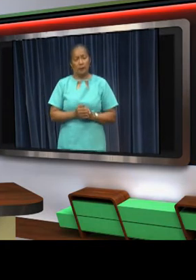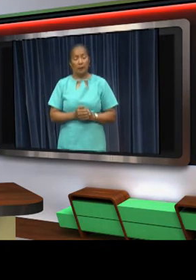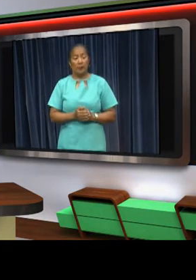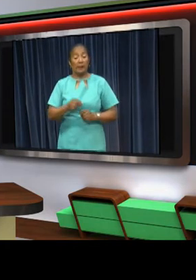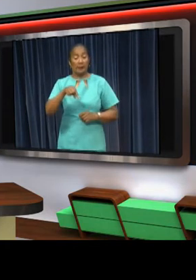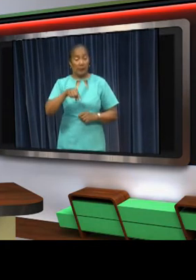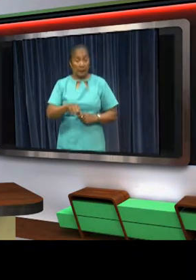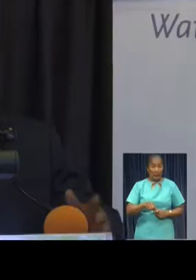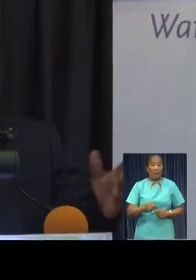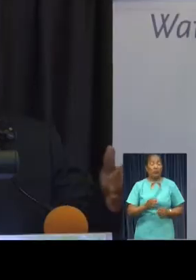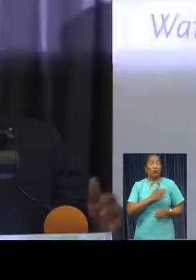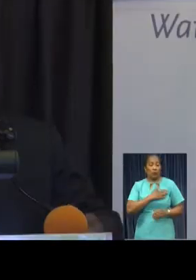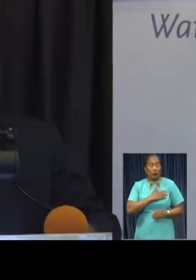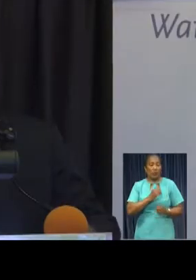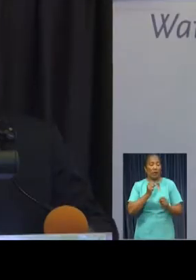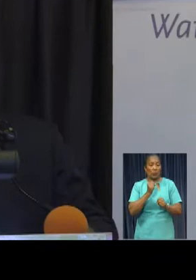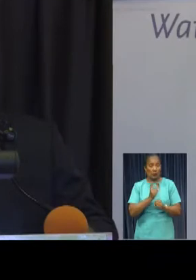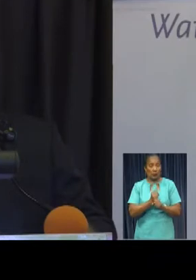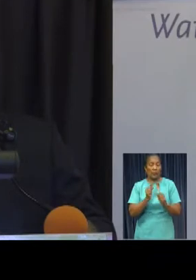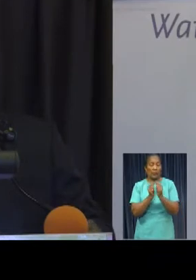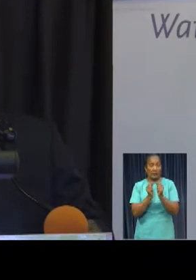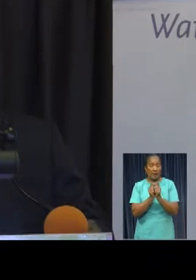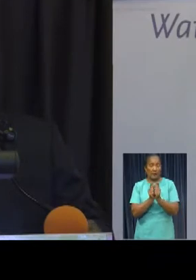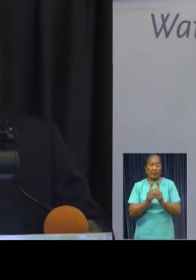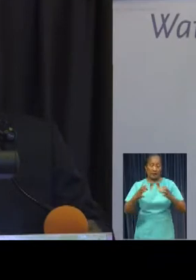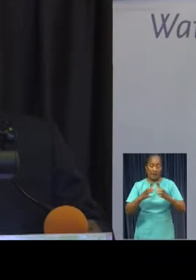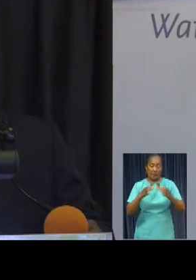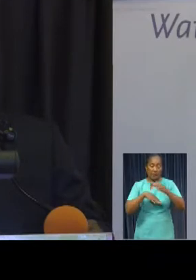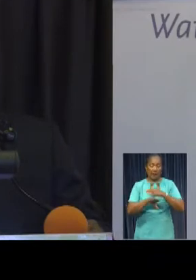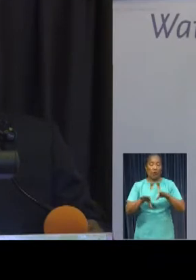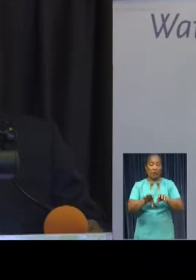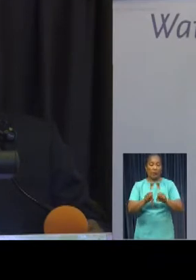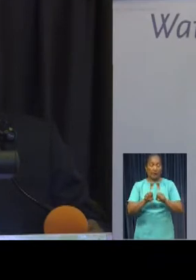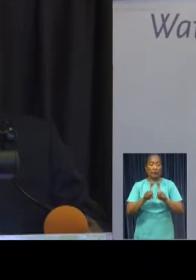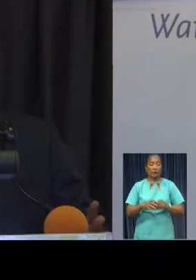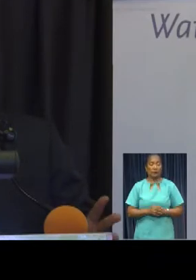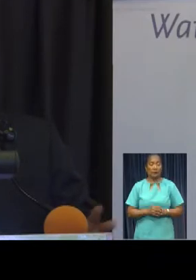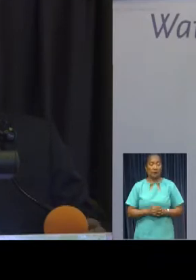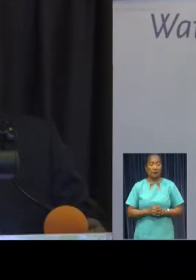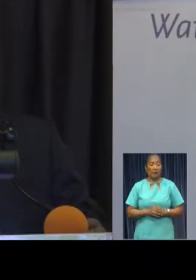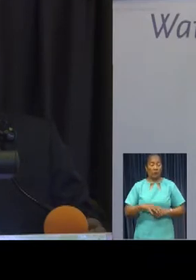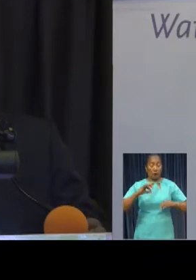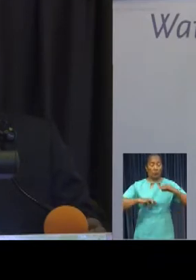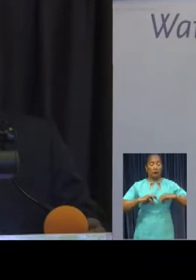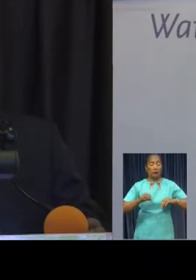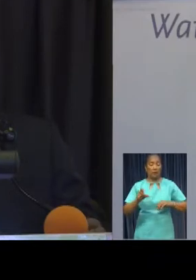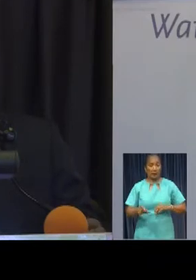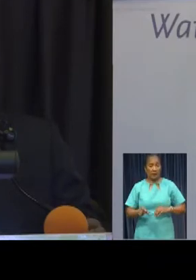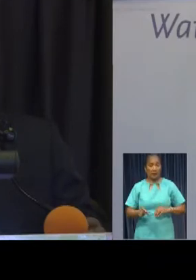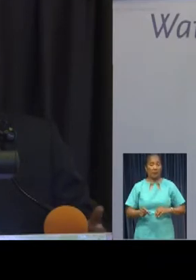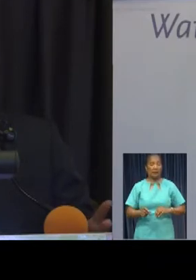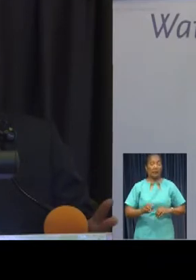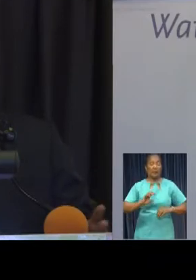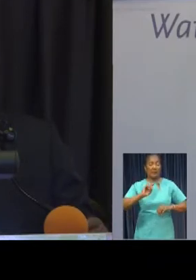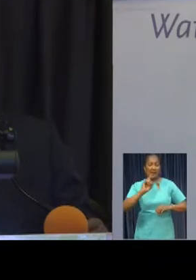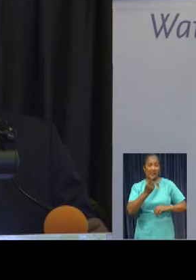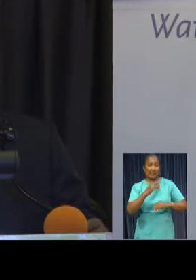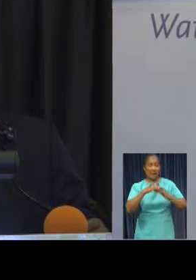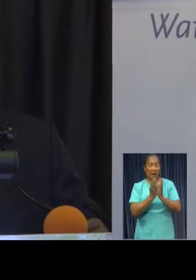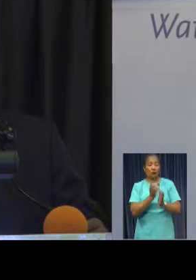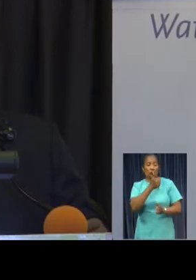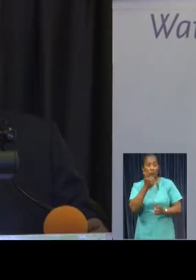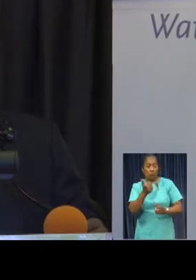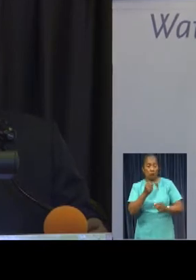prices at the pump. He gave this comforting assertion last Saturday in the press conference of